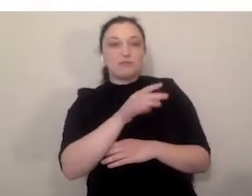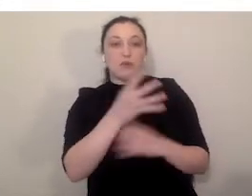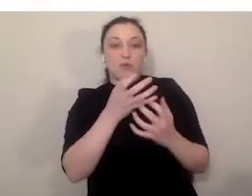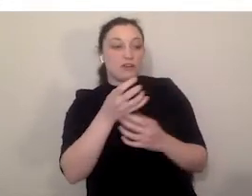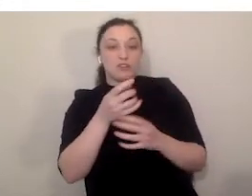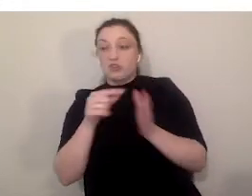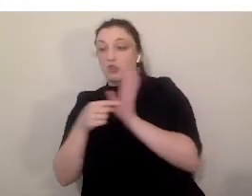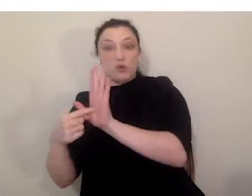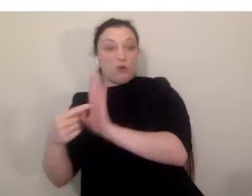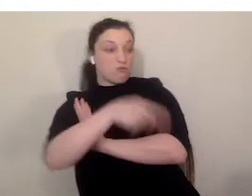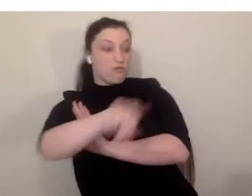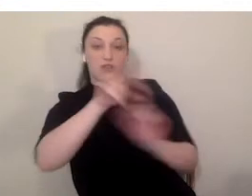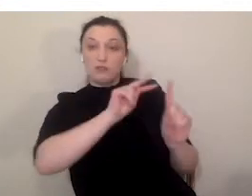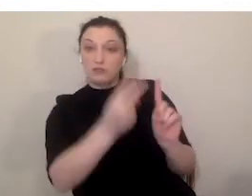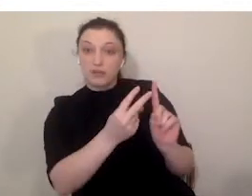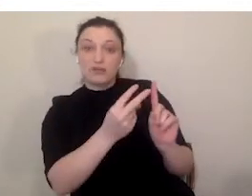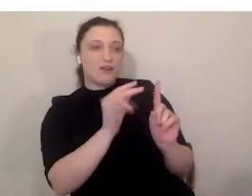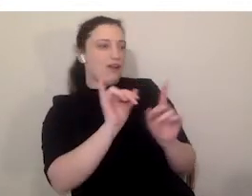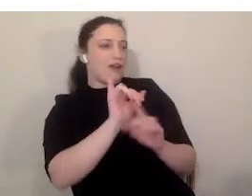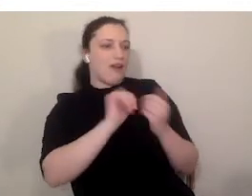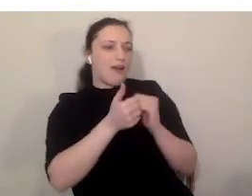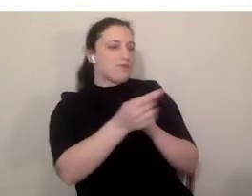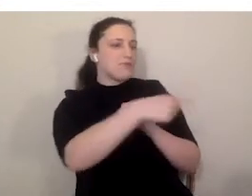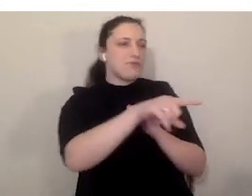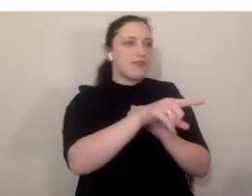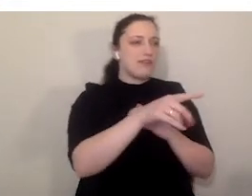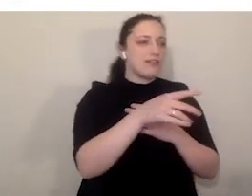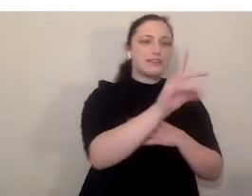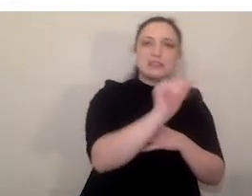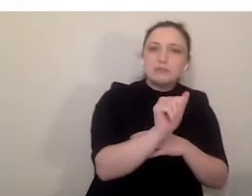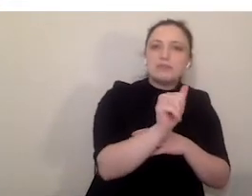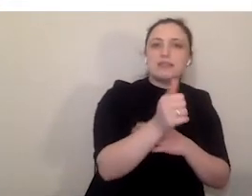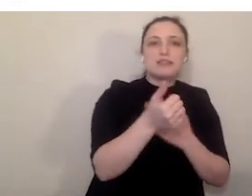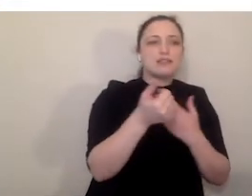have disabilities can bring to their workplace, the talents and strengths that they bring.